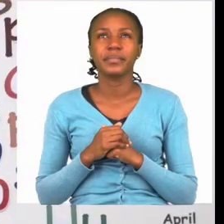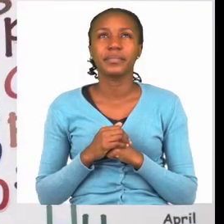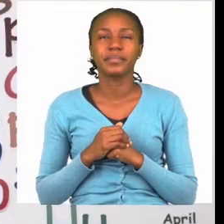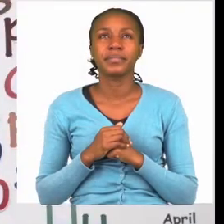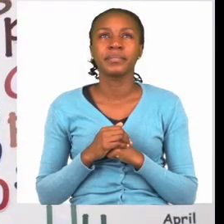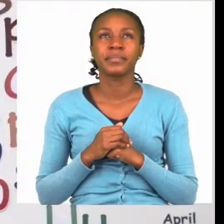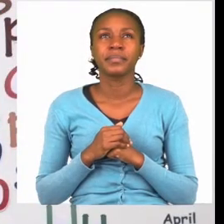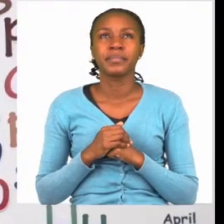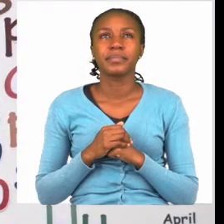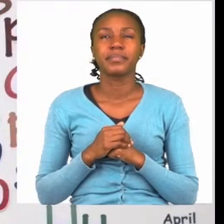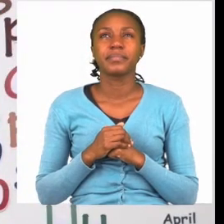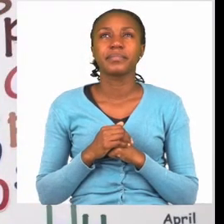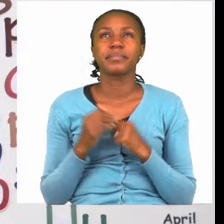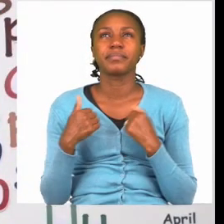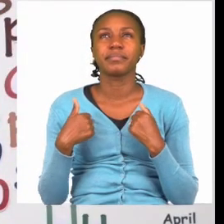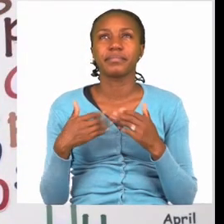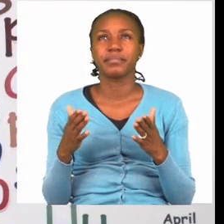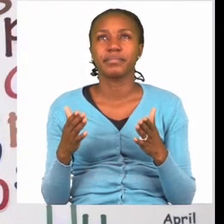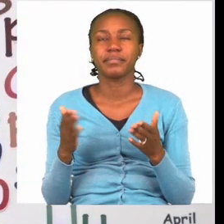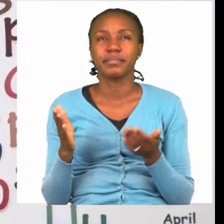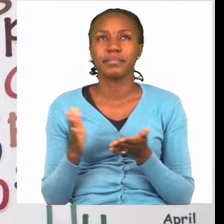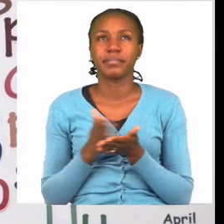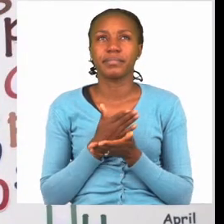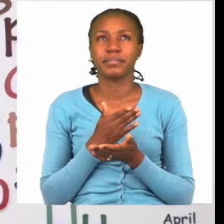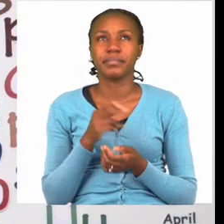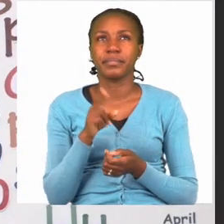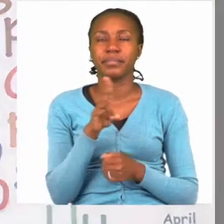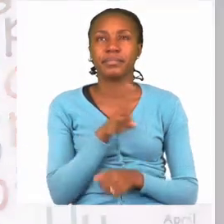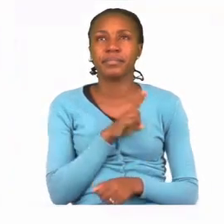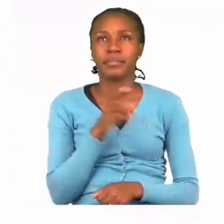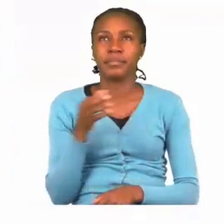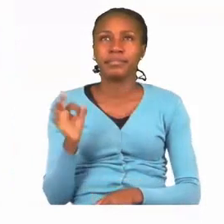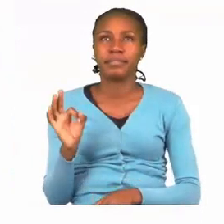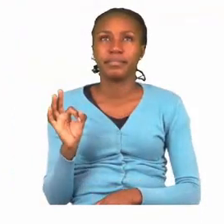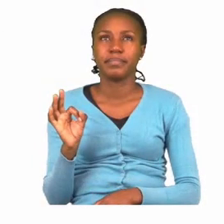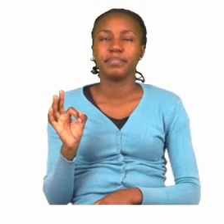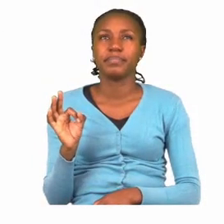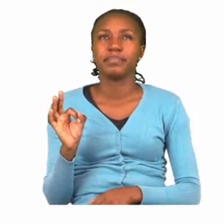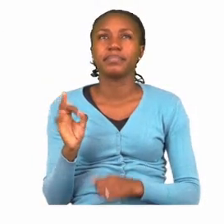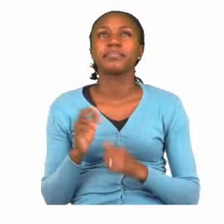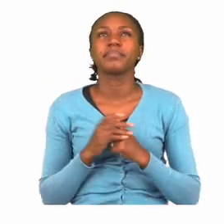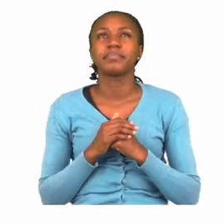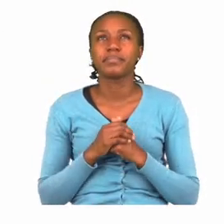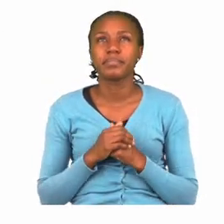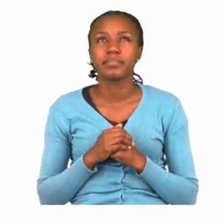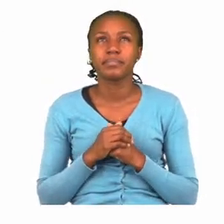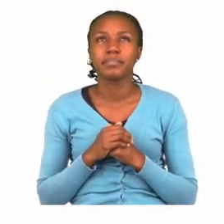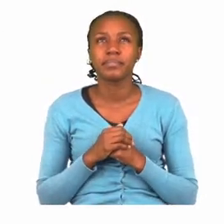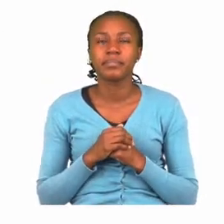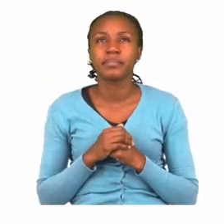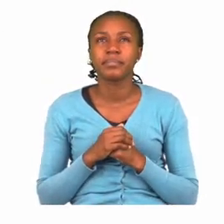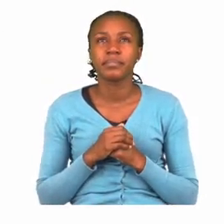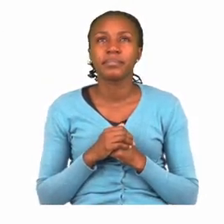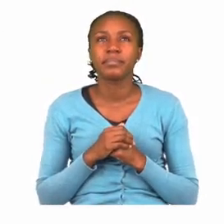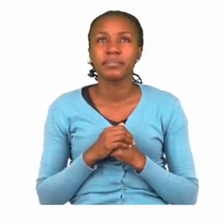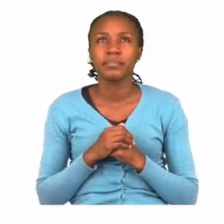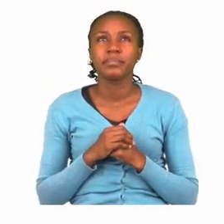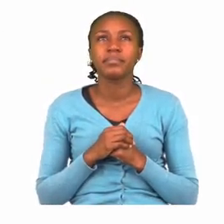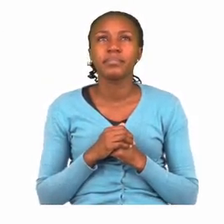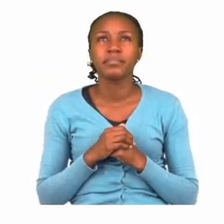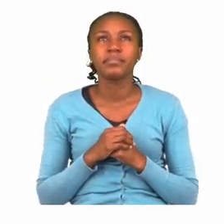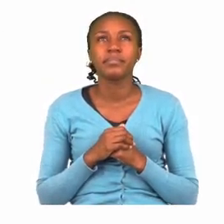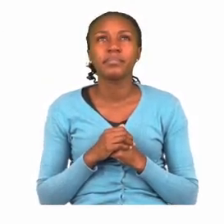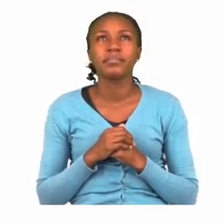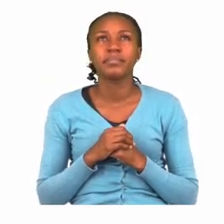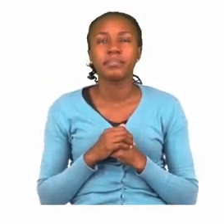Let's start today's lesson on page 29. Now here we have a